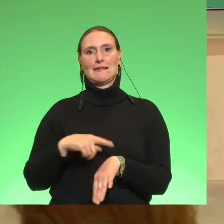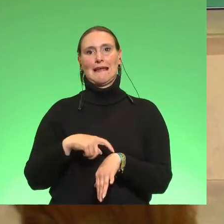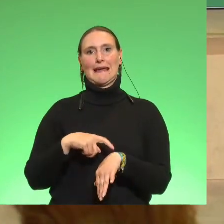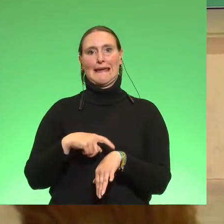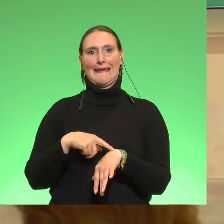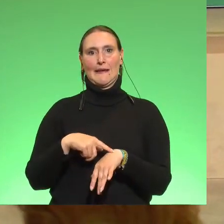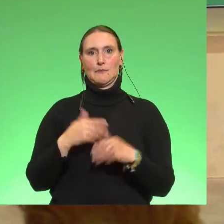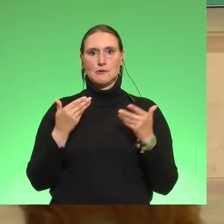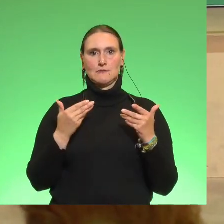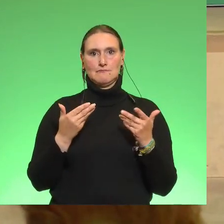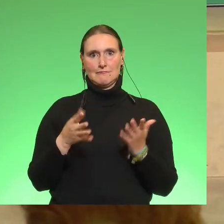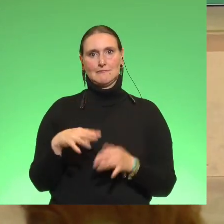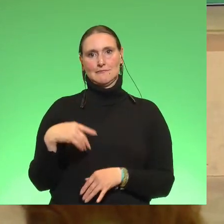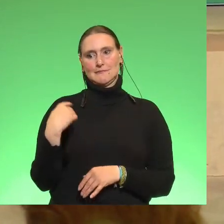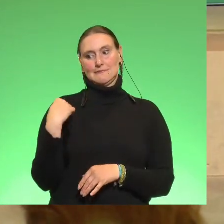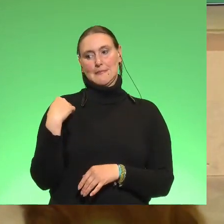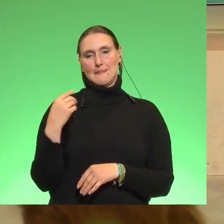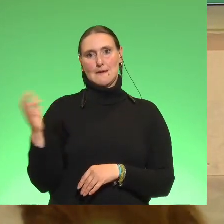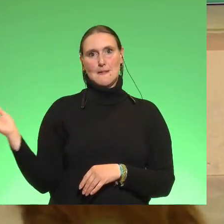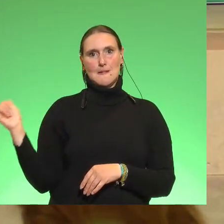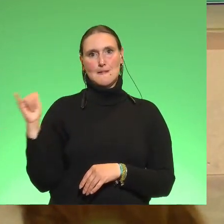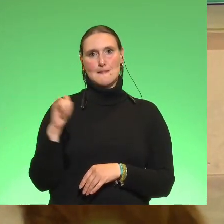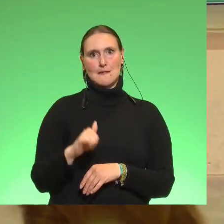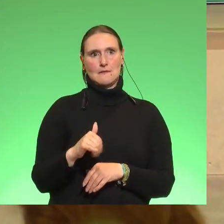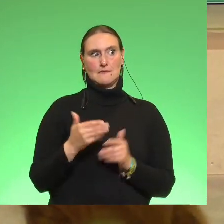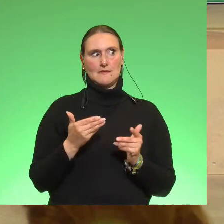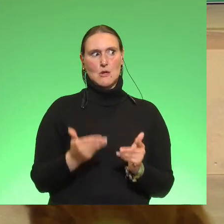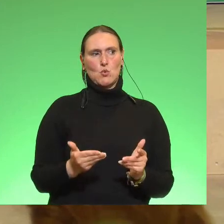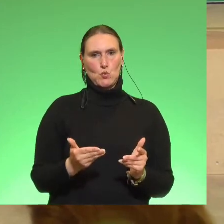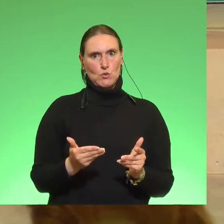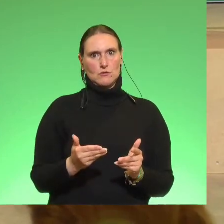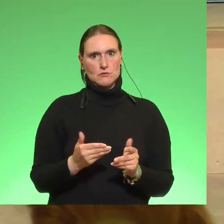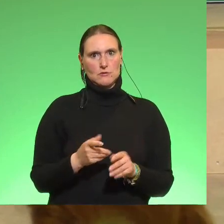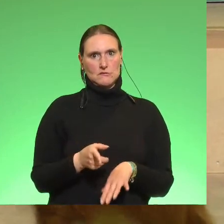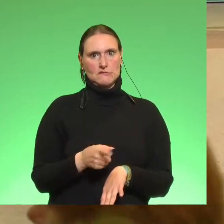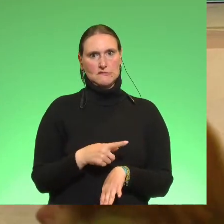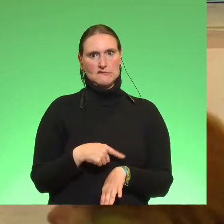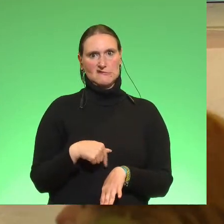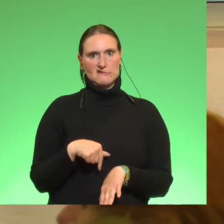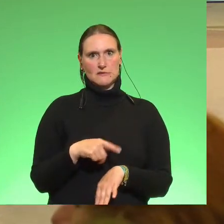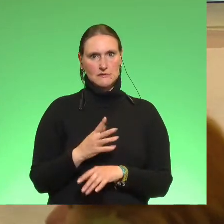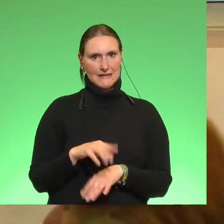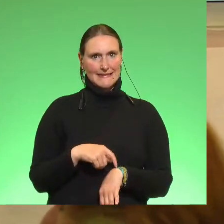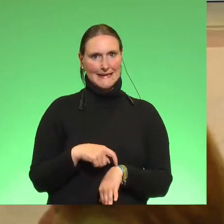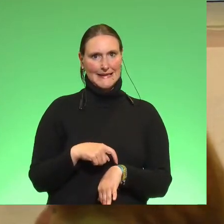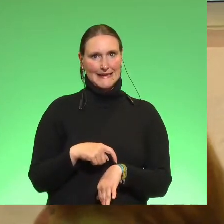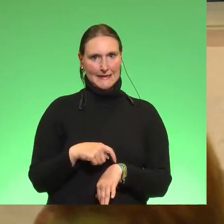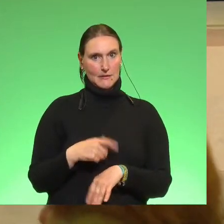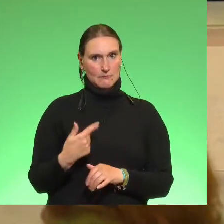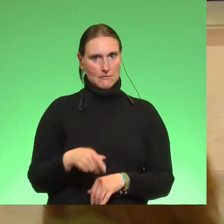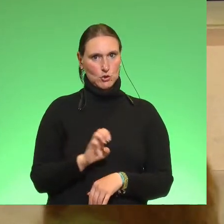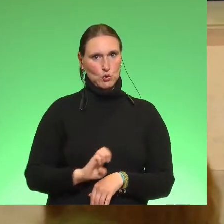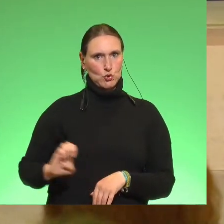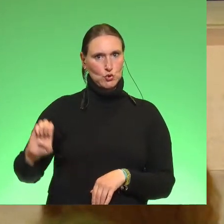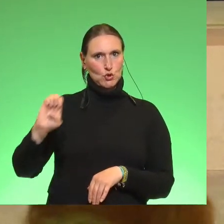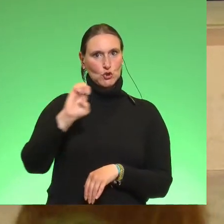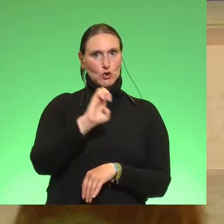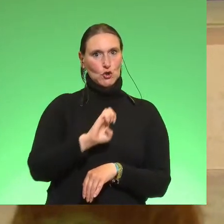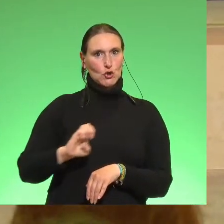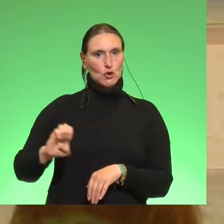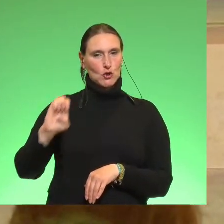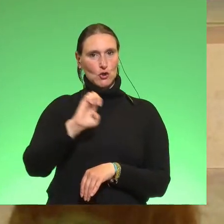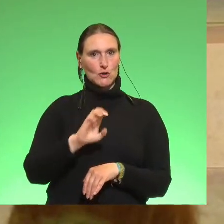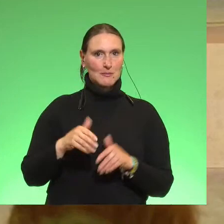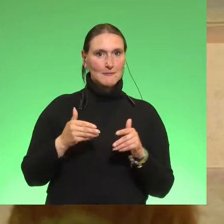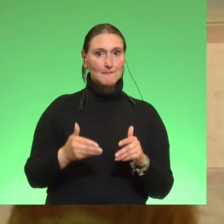Now he's not Central European time again, yeah? Central Indonesian time now, okay. Philippe Pirotte is